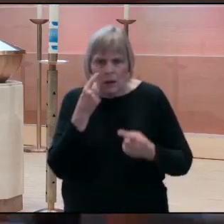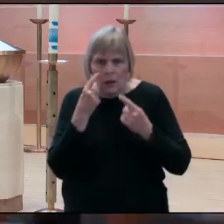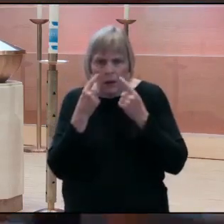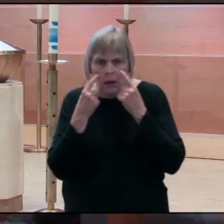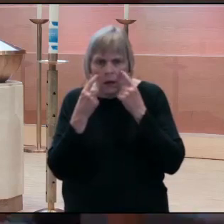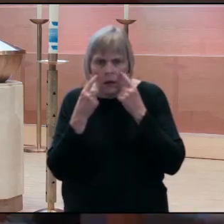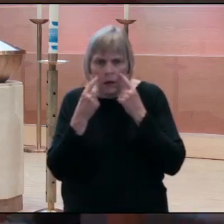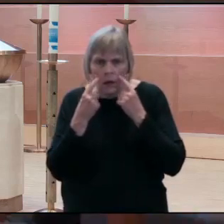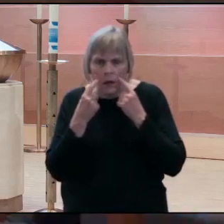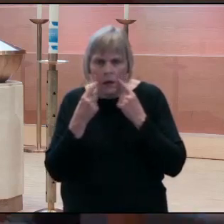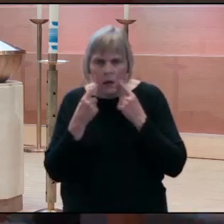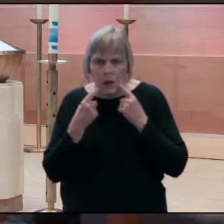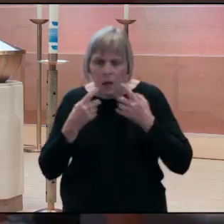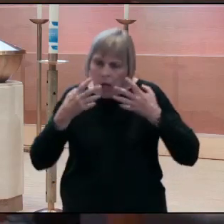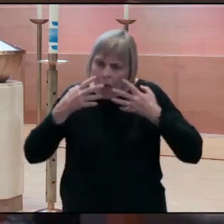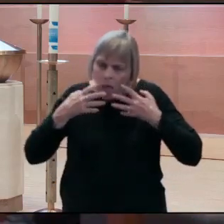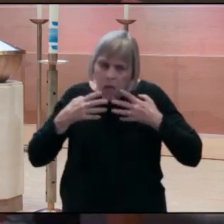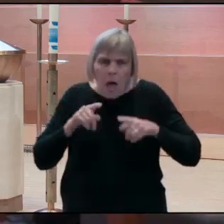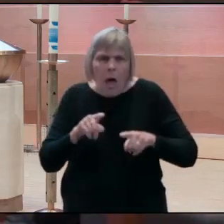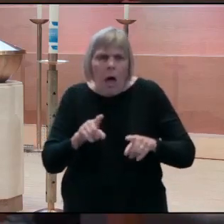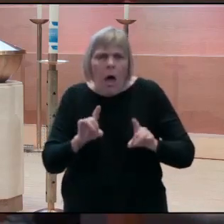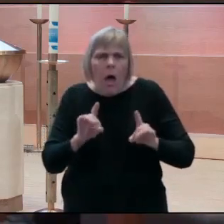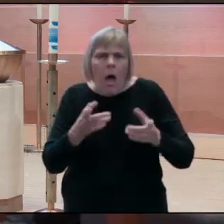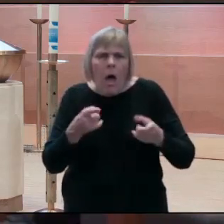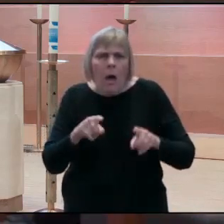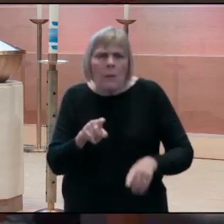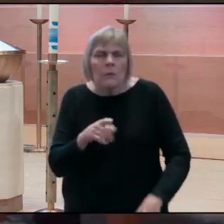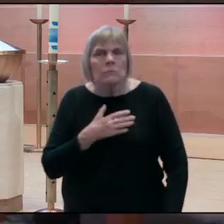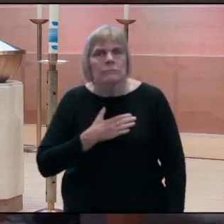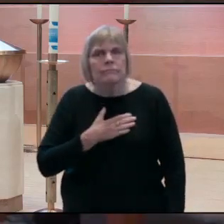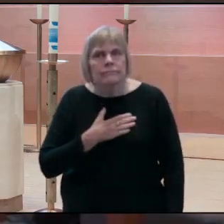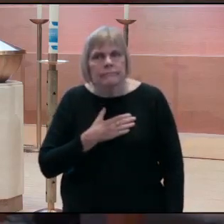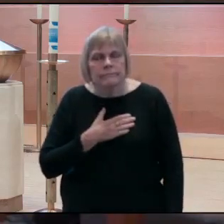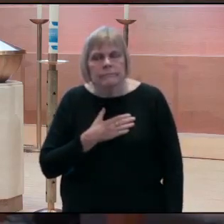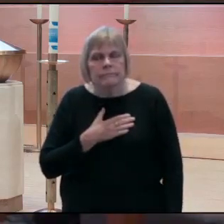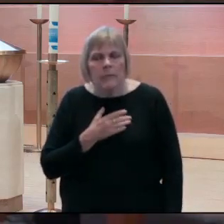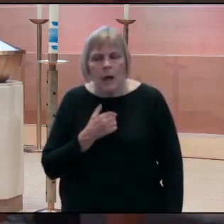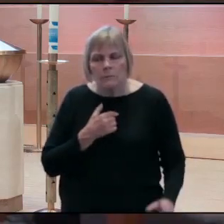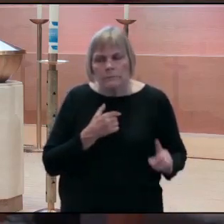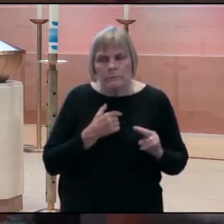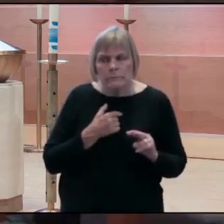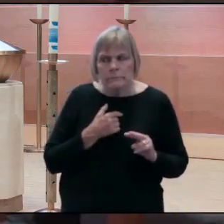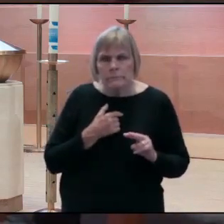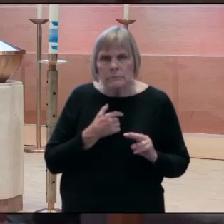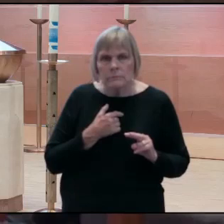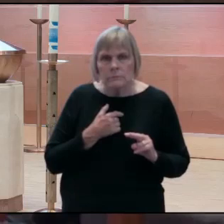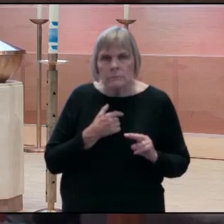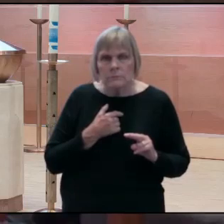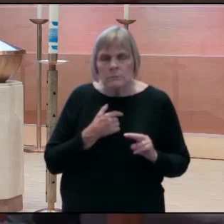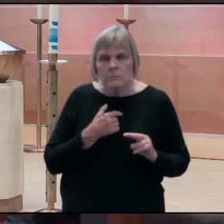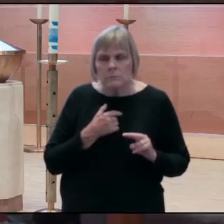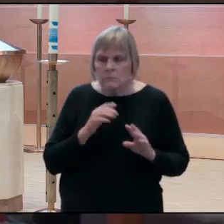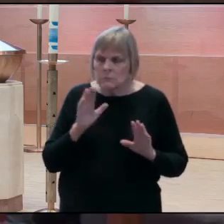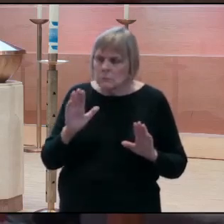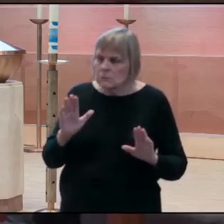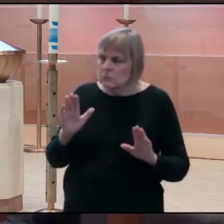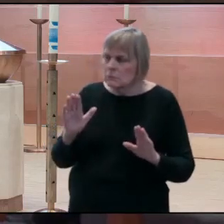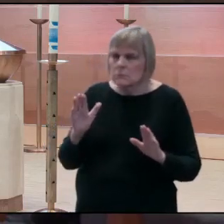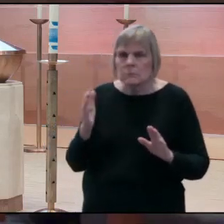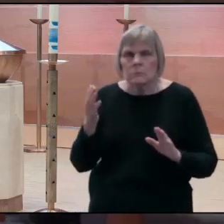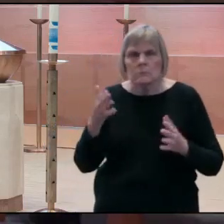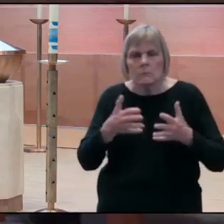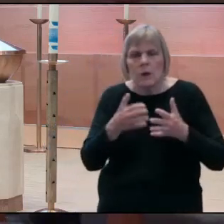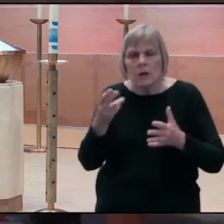down from her eyes at the horror that was happening in front of her. And it's just one of the most tragic days in American